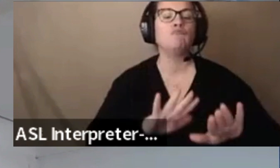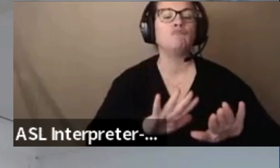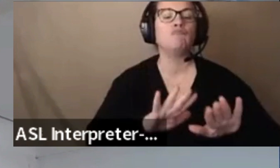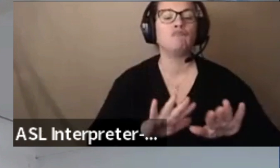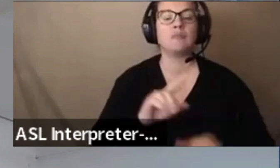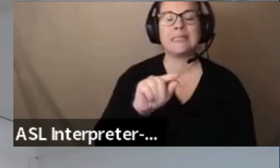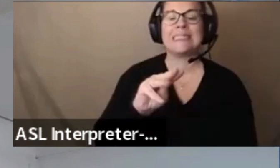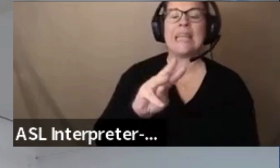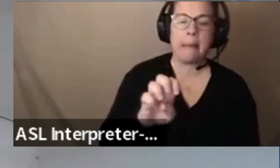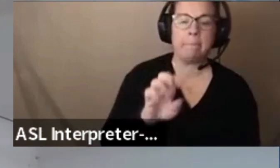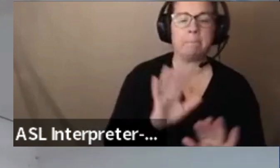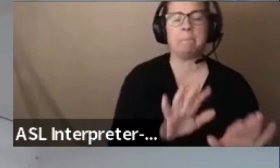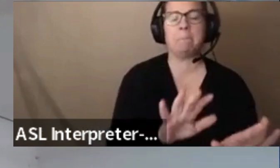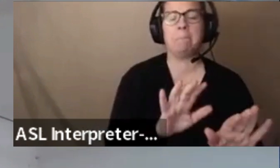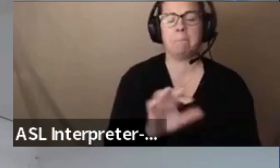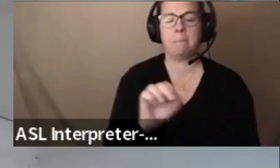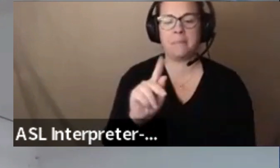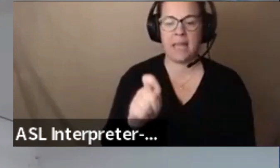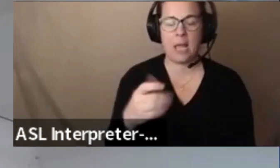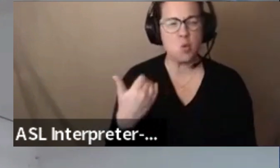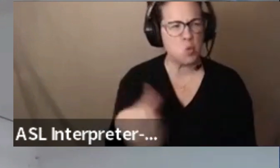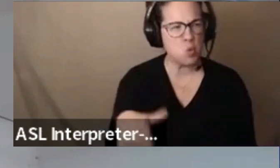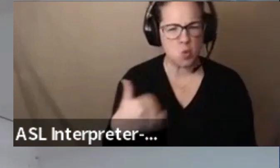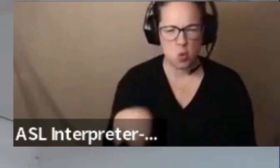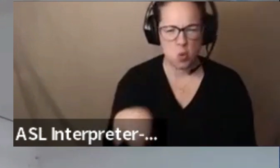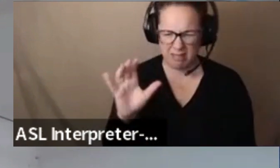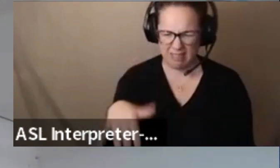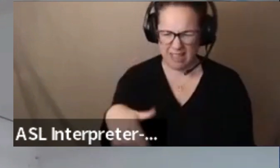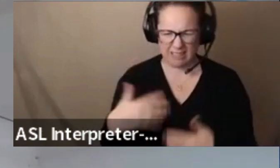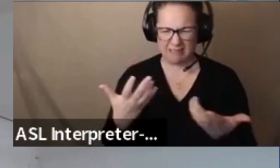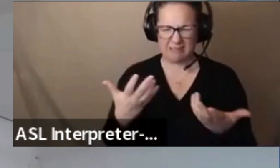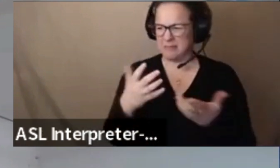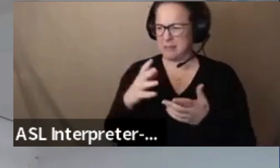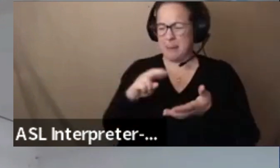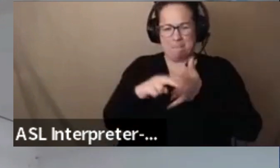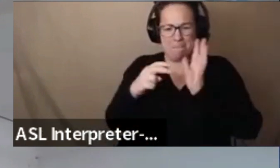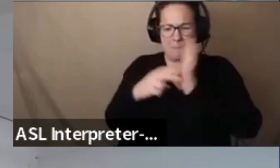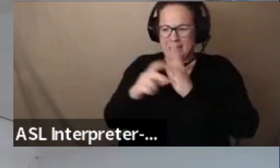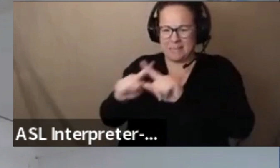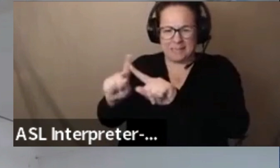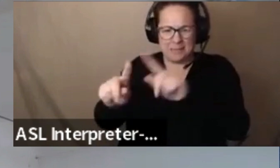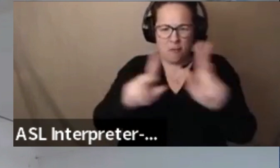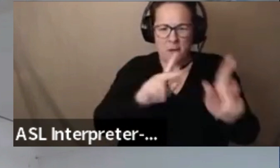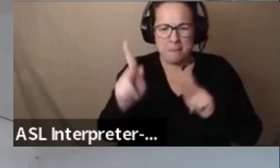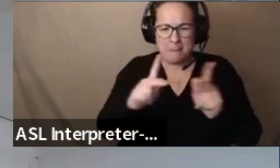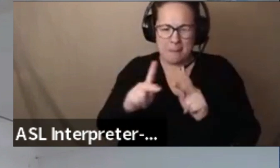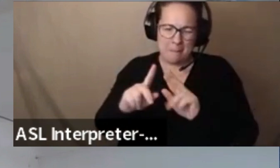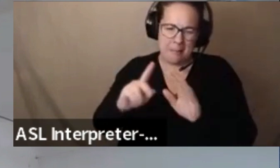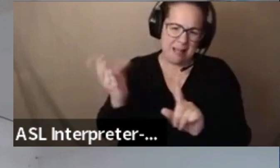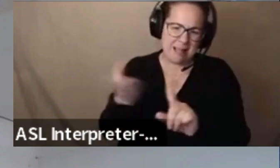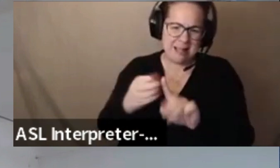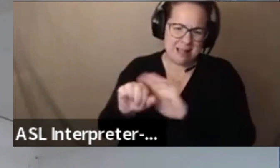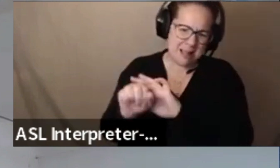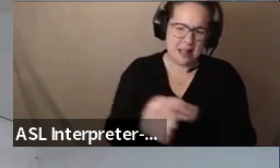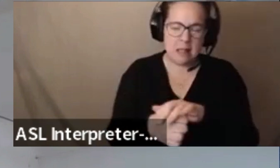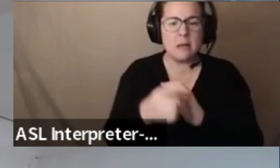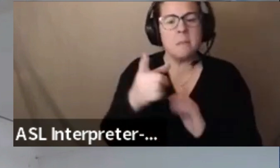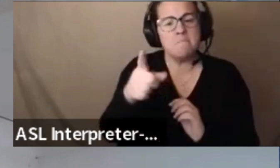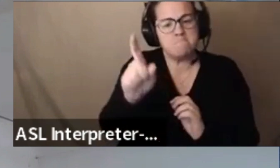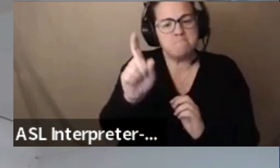so his toxic masculinity is enforced from without, and that's interesting.